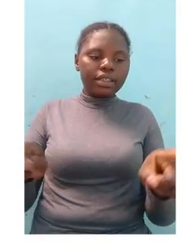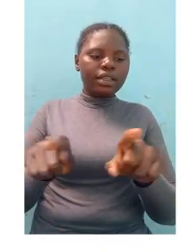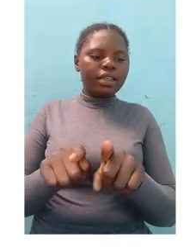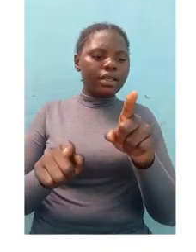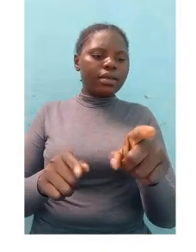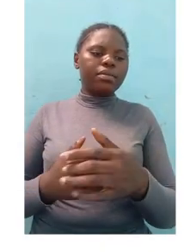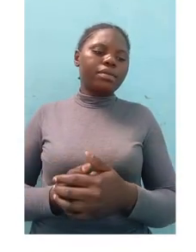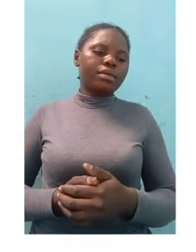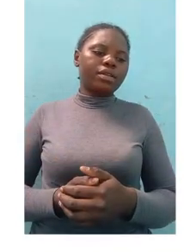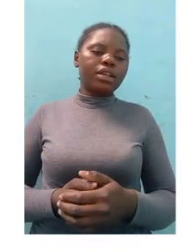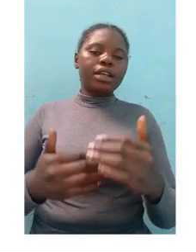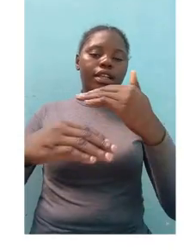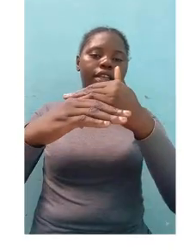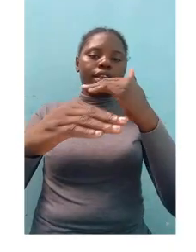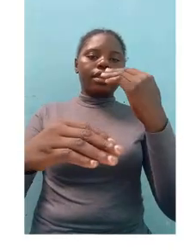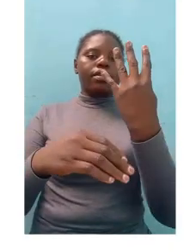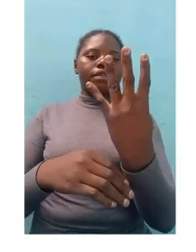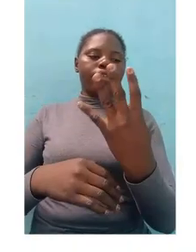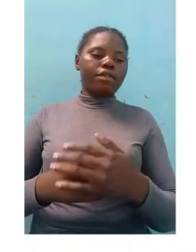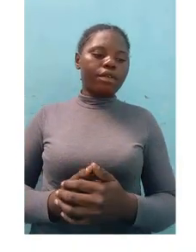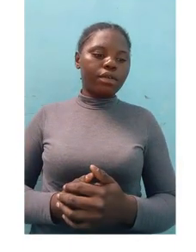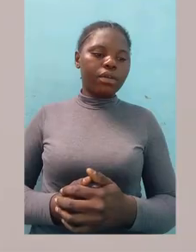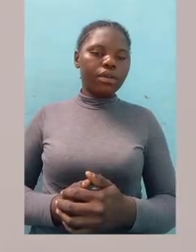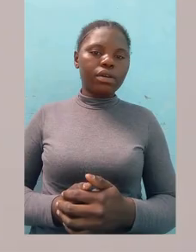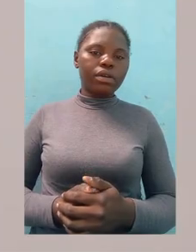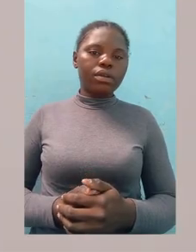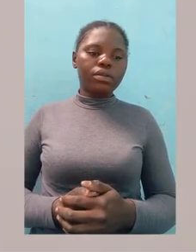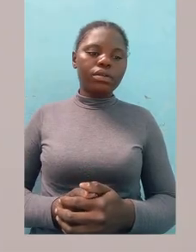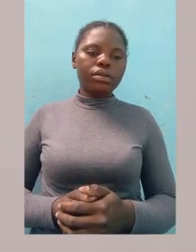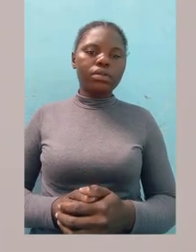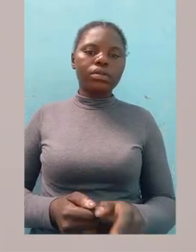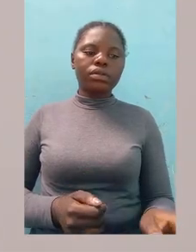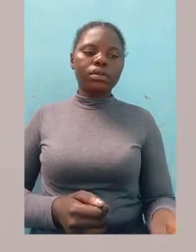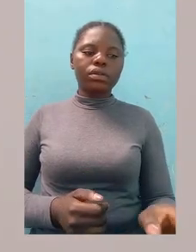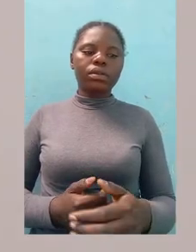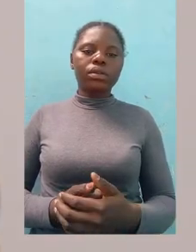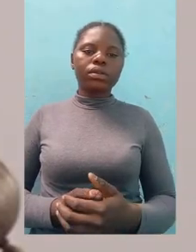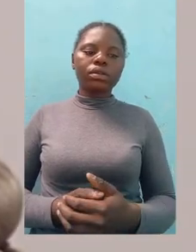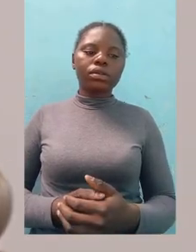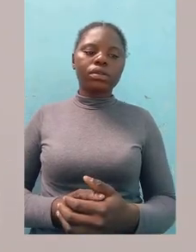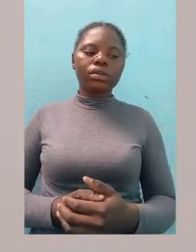significant. So that counts as a level 4. Okay, 10 is right up here. Yeah.